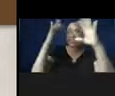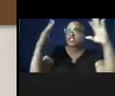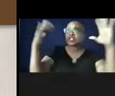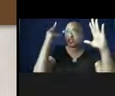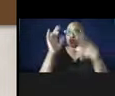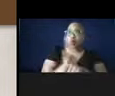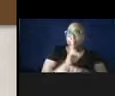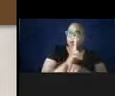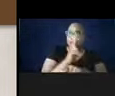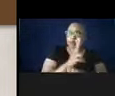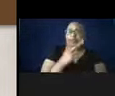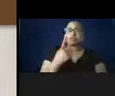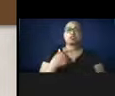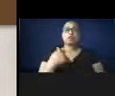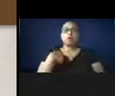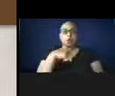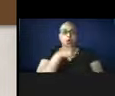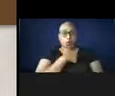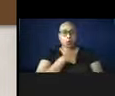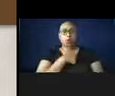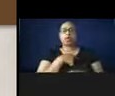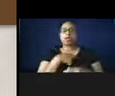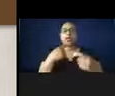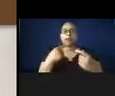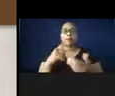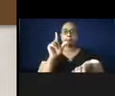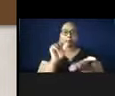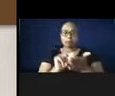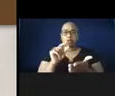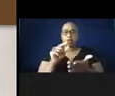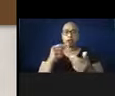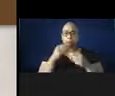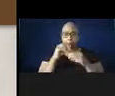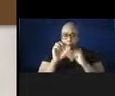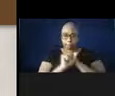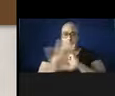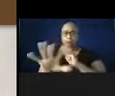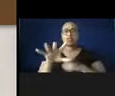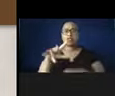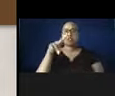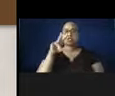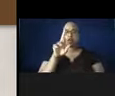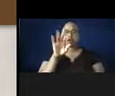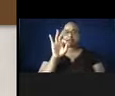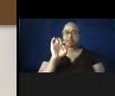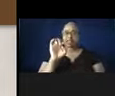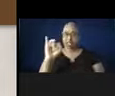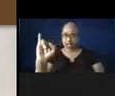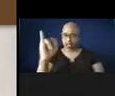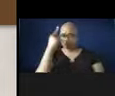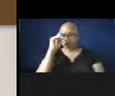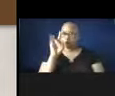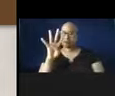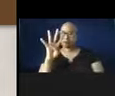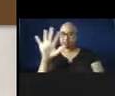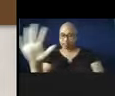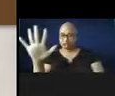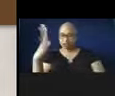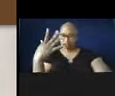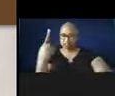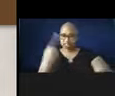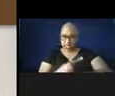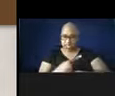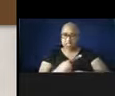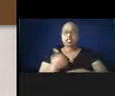We published the RFEI for 45 days. And we got, we have also hosted two open